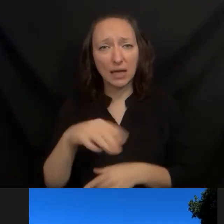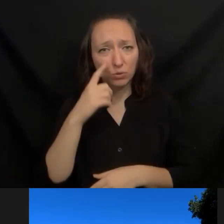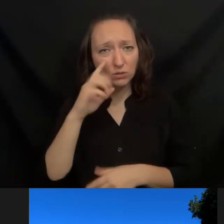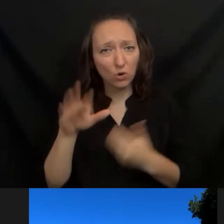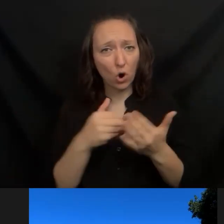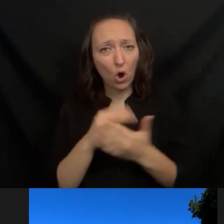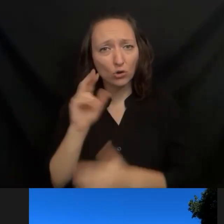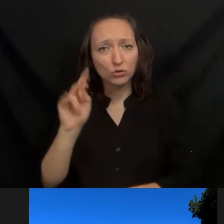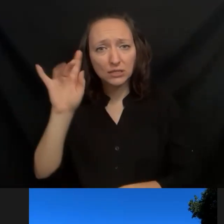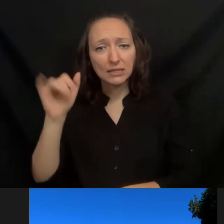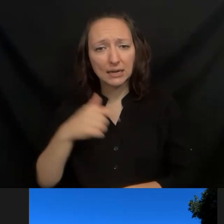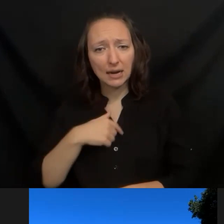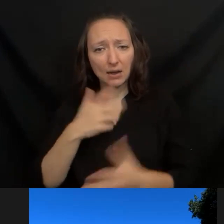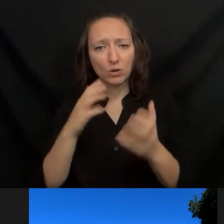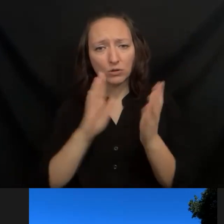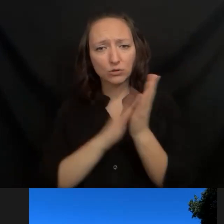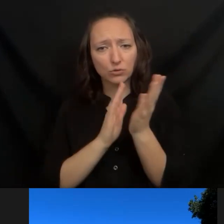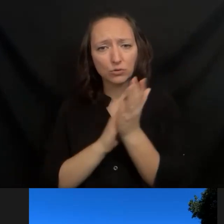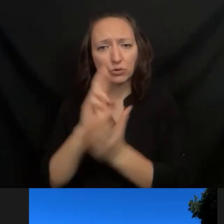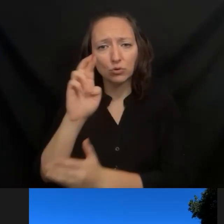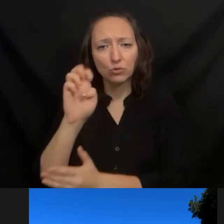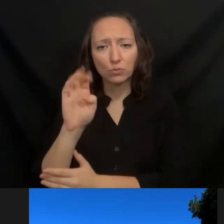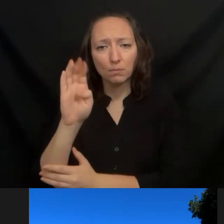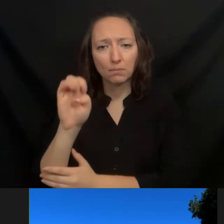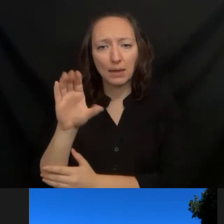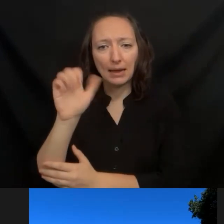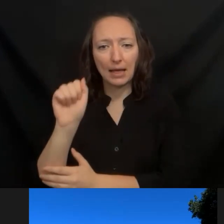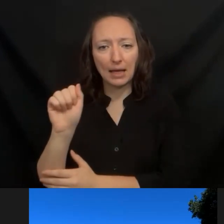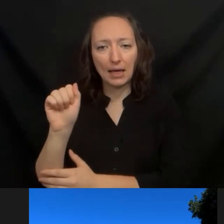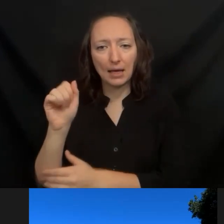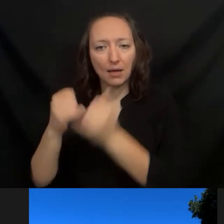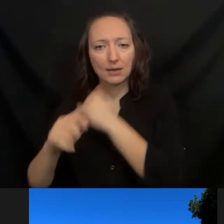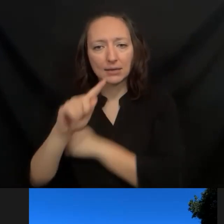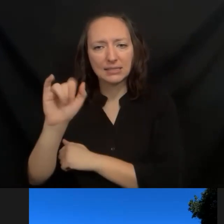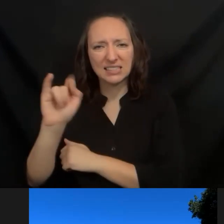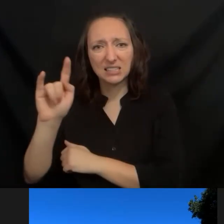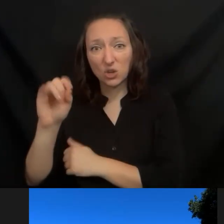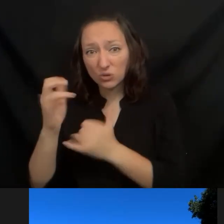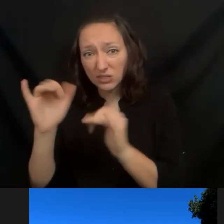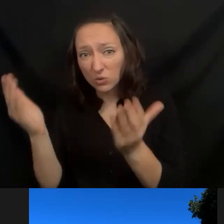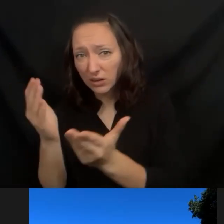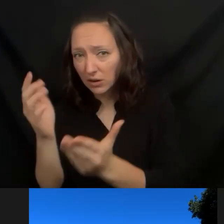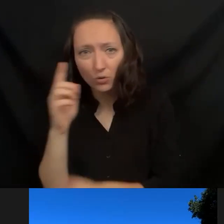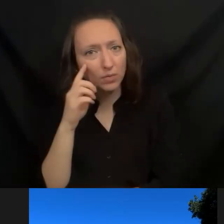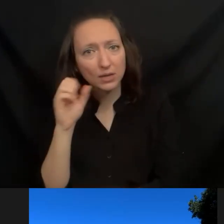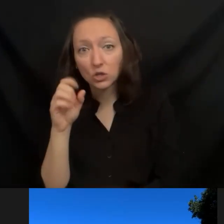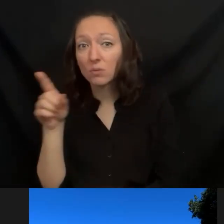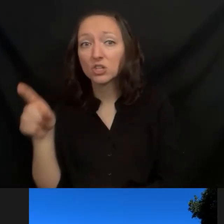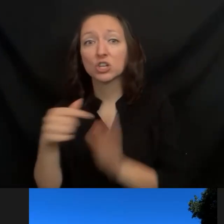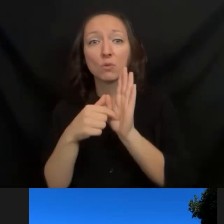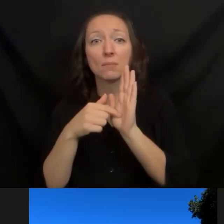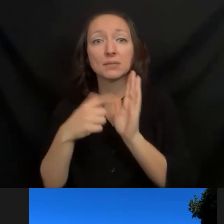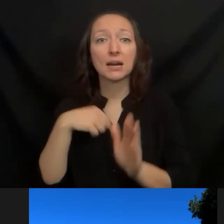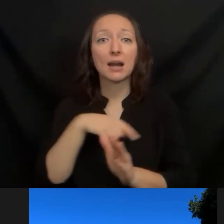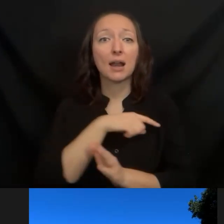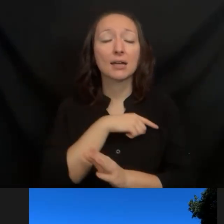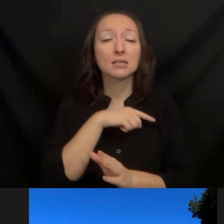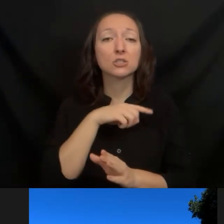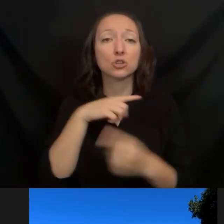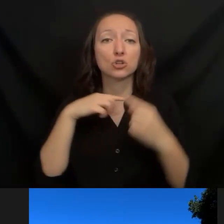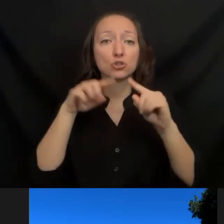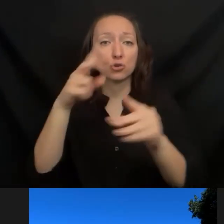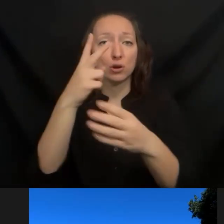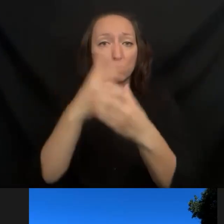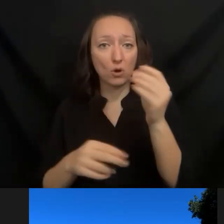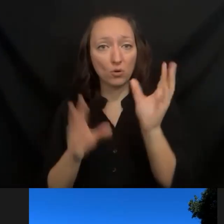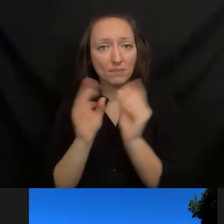to Rebecca Zito. Is she still here? I don't think so, but she represented us at both of those meetings and did an excellent